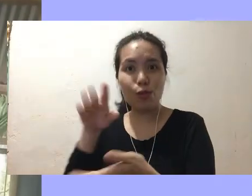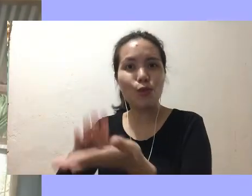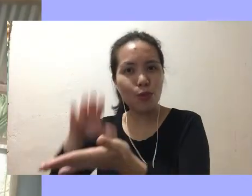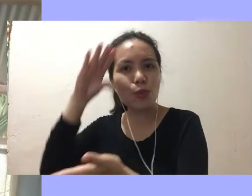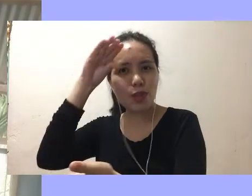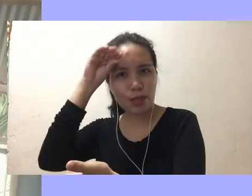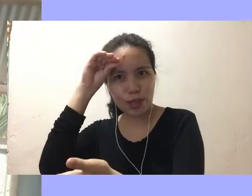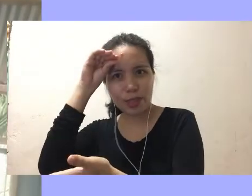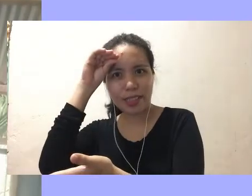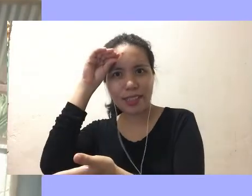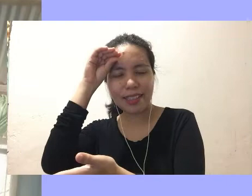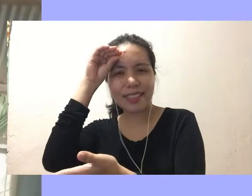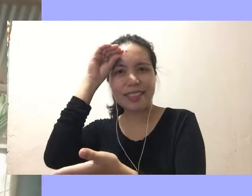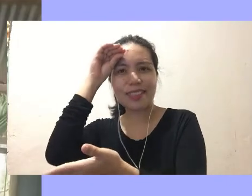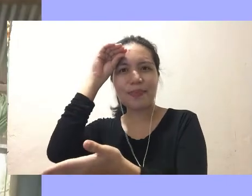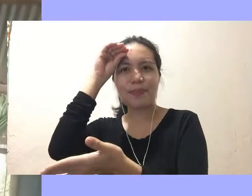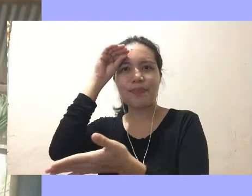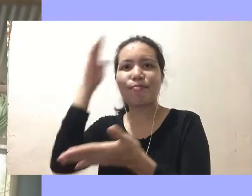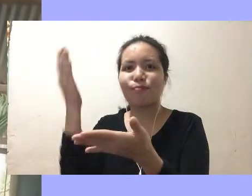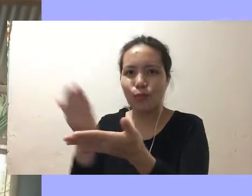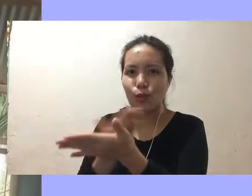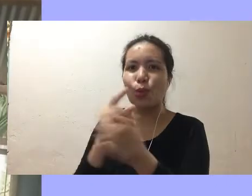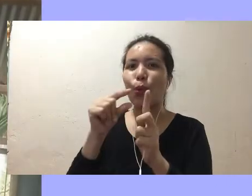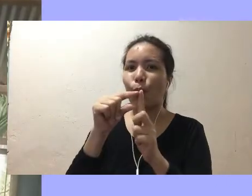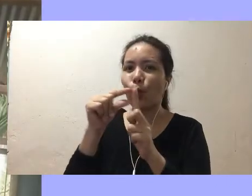most indigent place, you will able